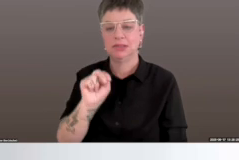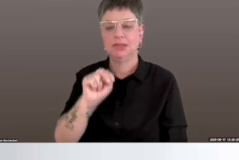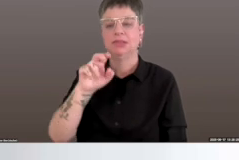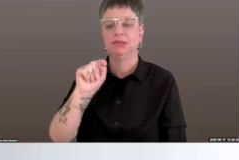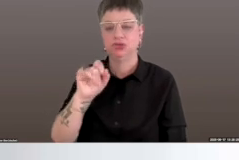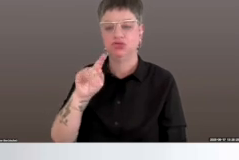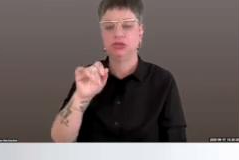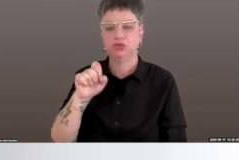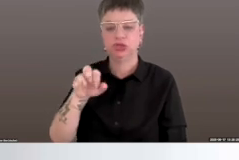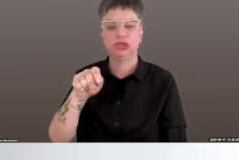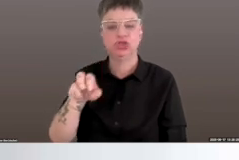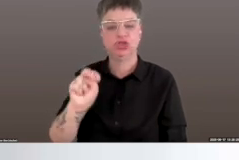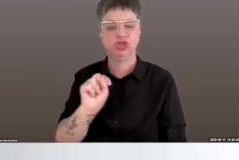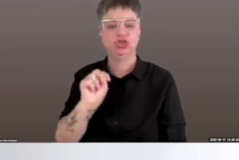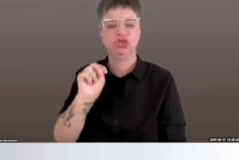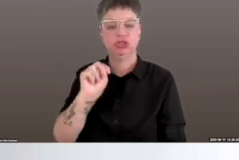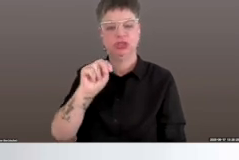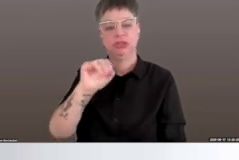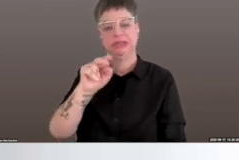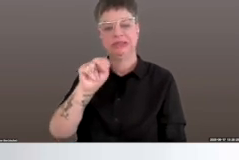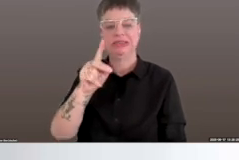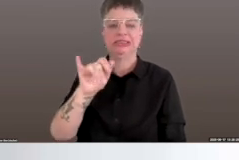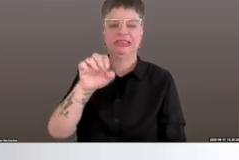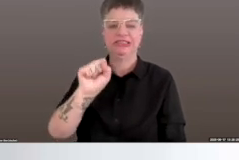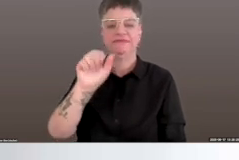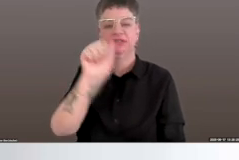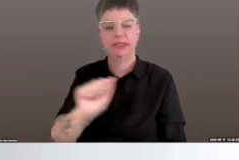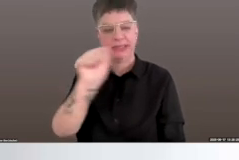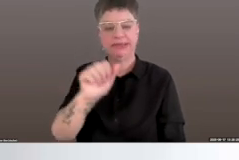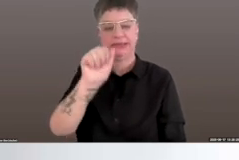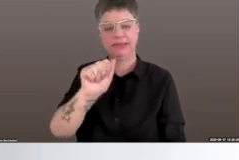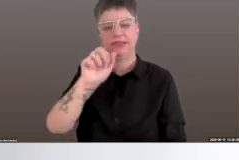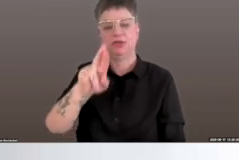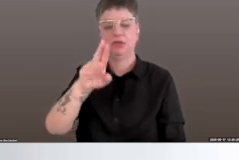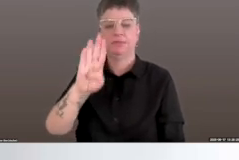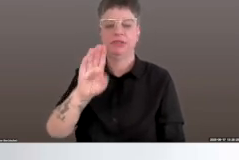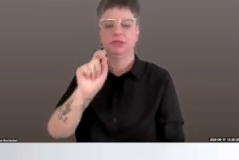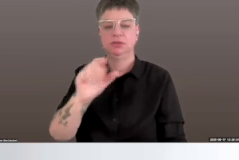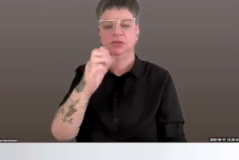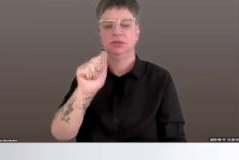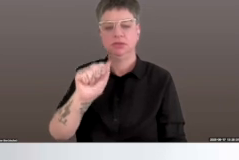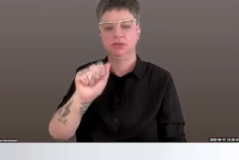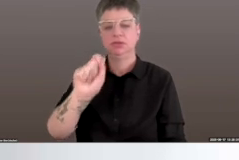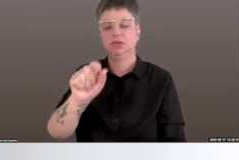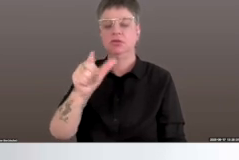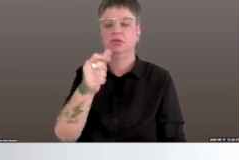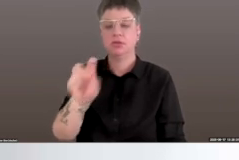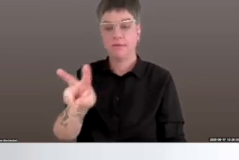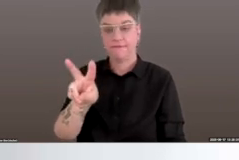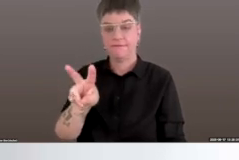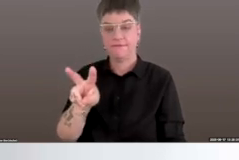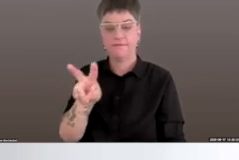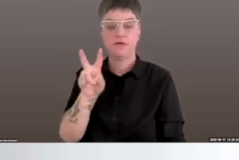cleantransportationincentives@arb.gov. This email address will also be posted in the chat. Please include your name and affiliation, if any, with your